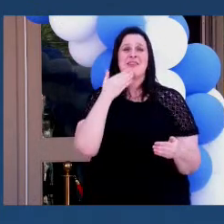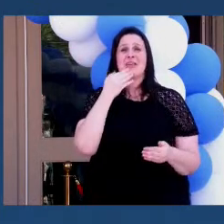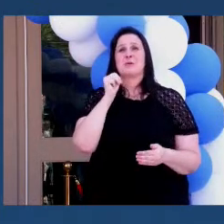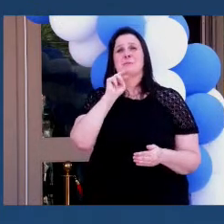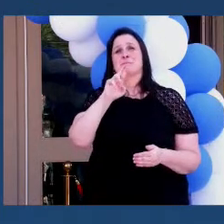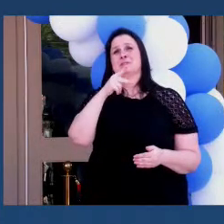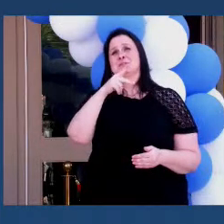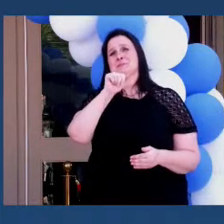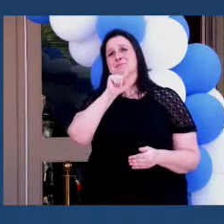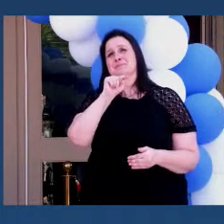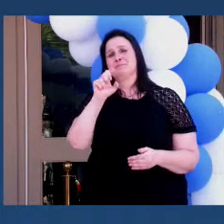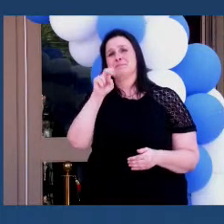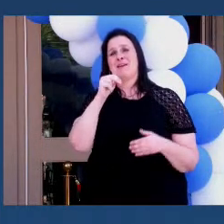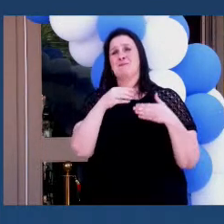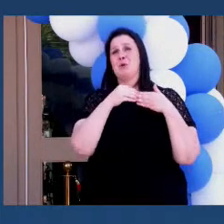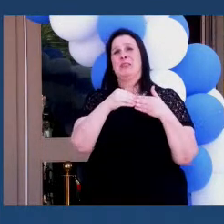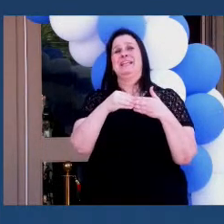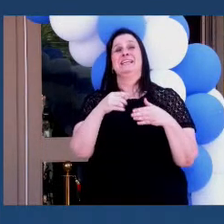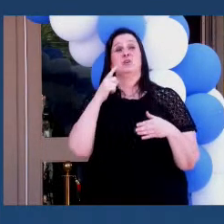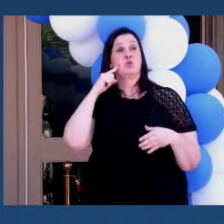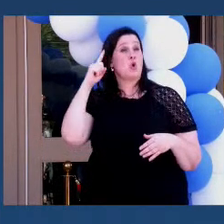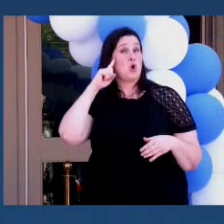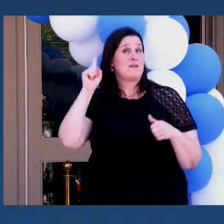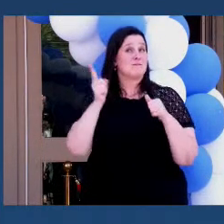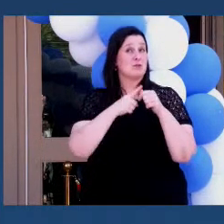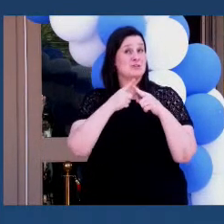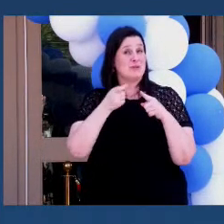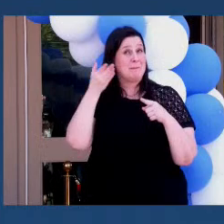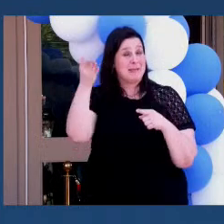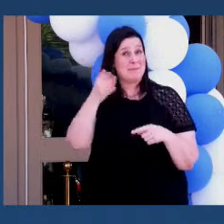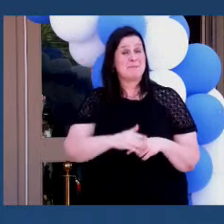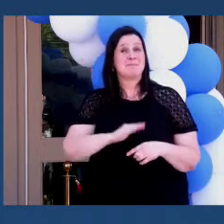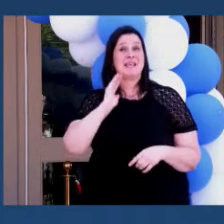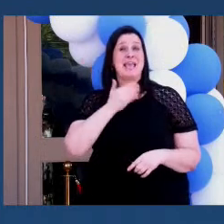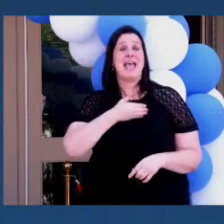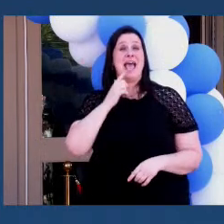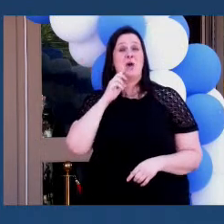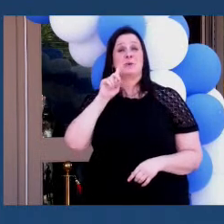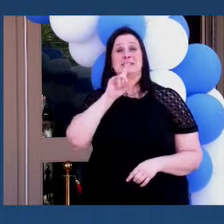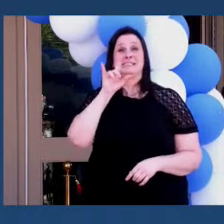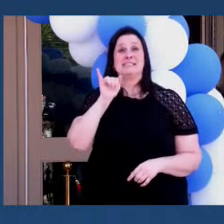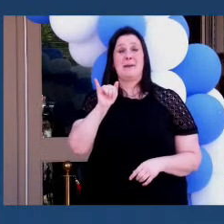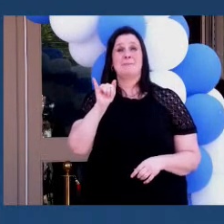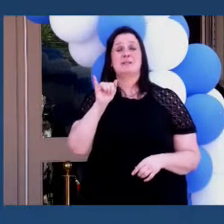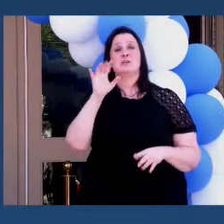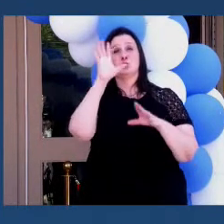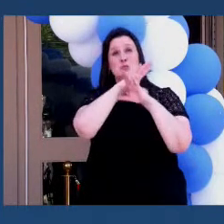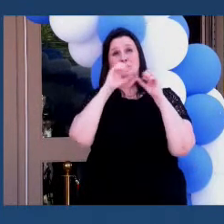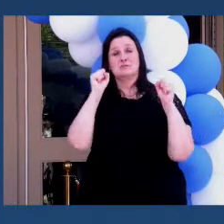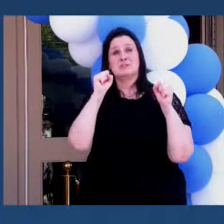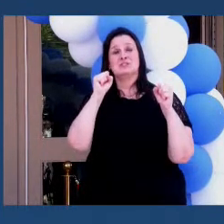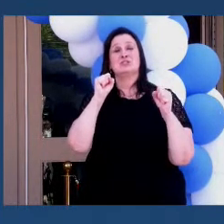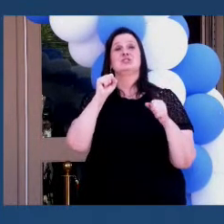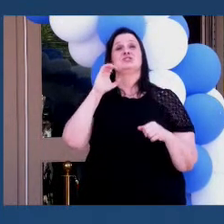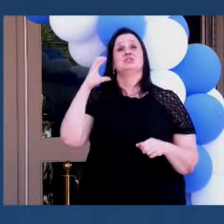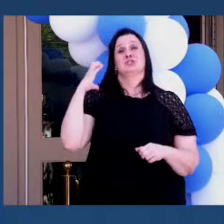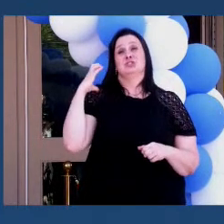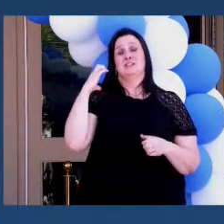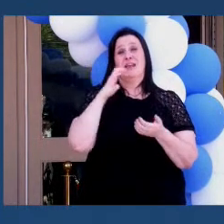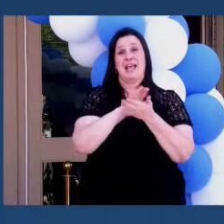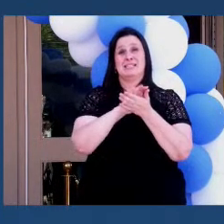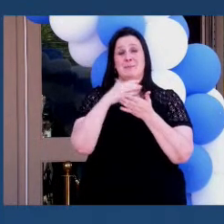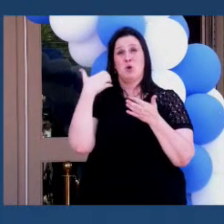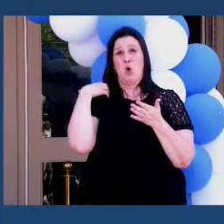in. You heard it first from him, our Deputy Superintendent, Chief Academic Officer, who said